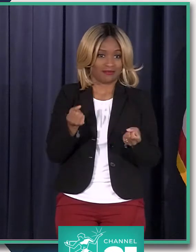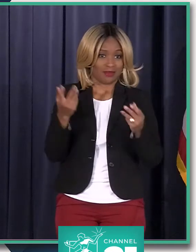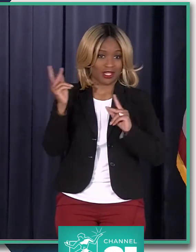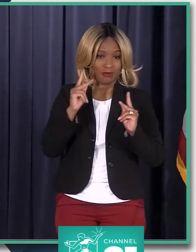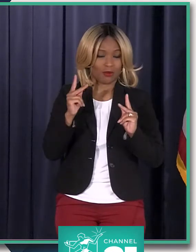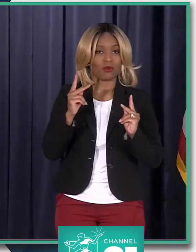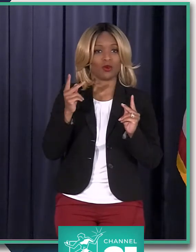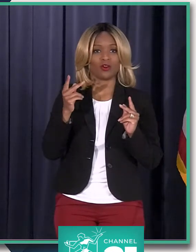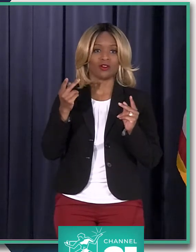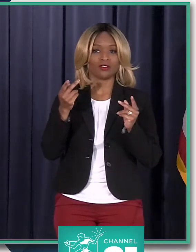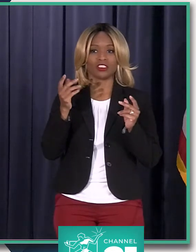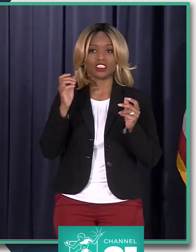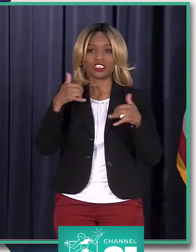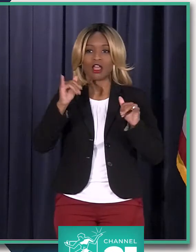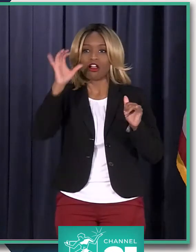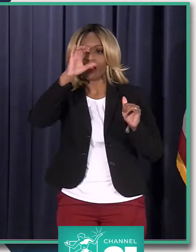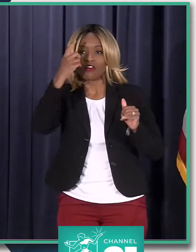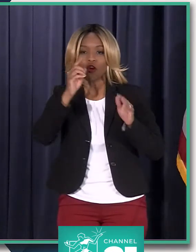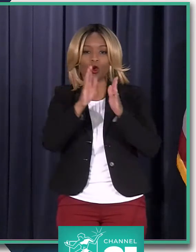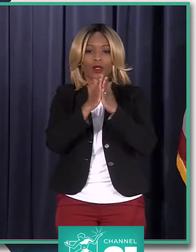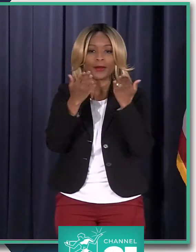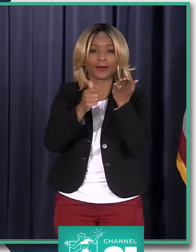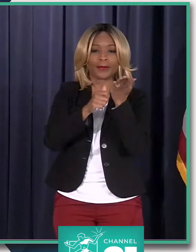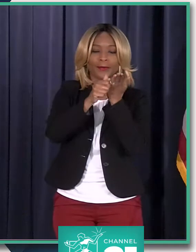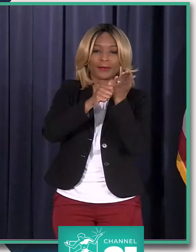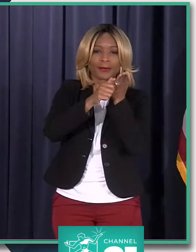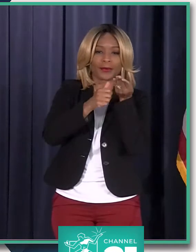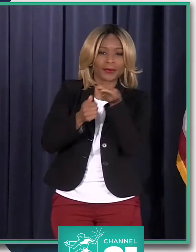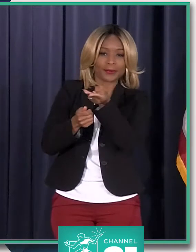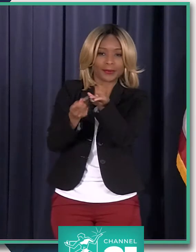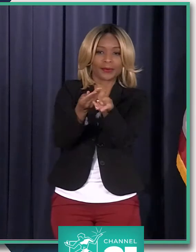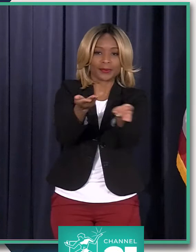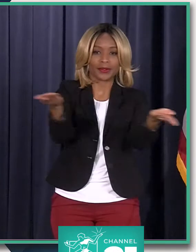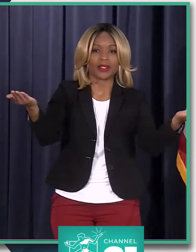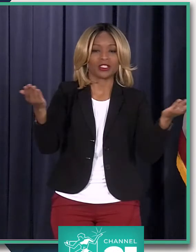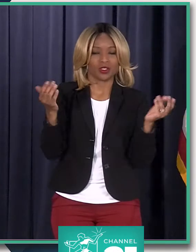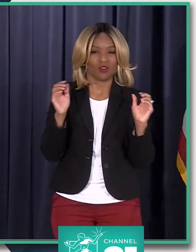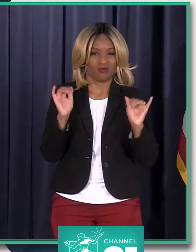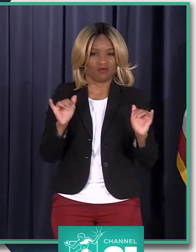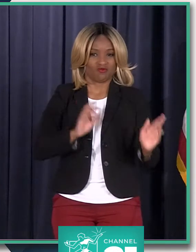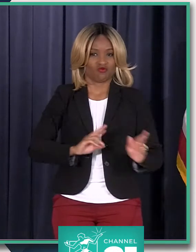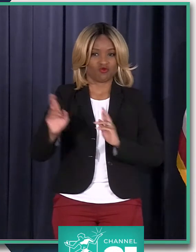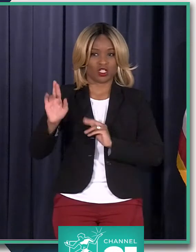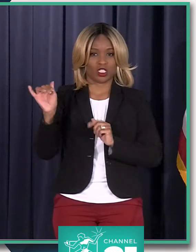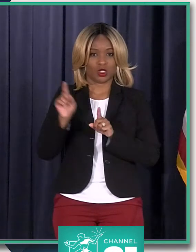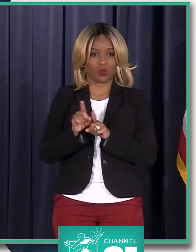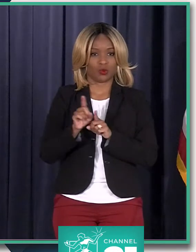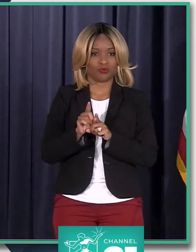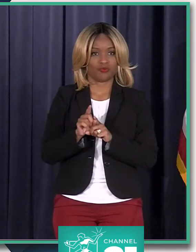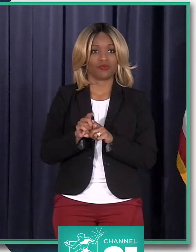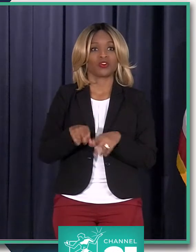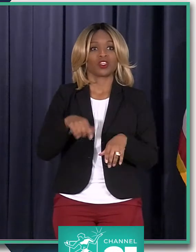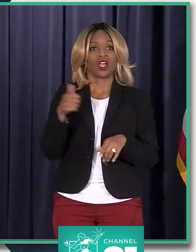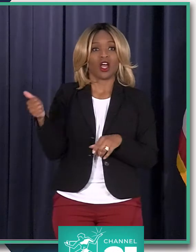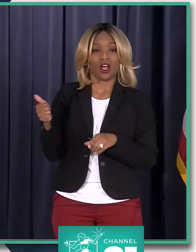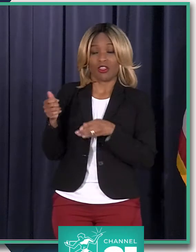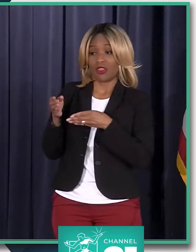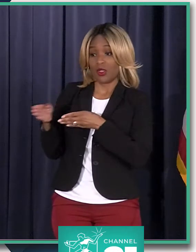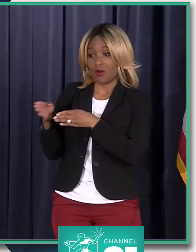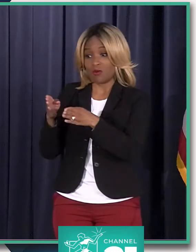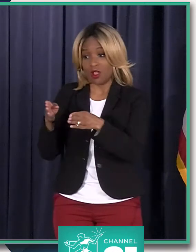it. We have pamphlets and everything, so everything's laid out for this run. In addition, all other lines are restored to